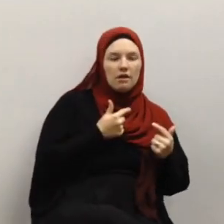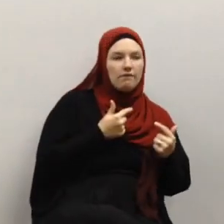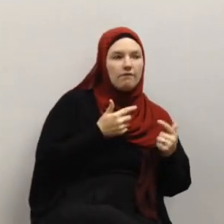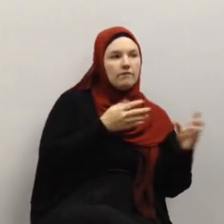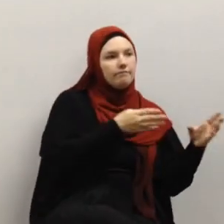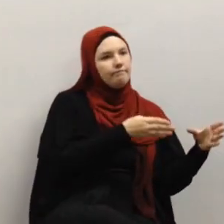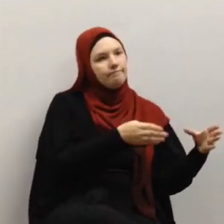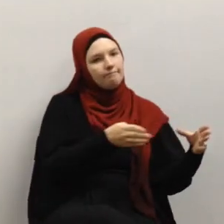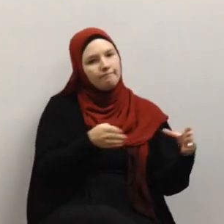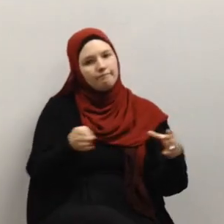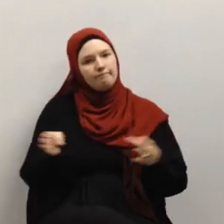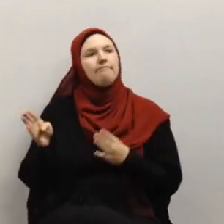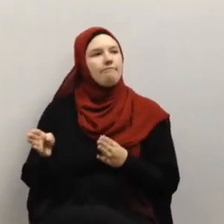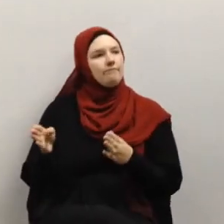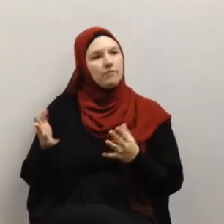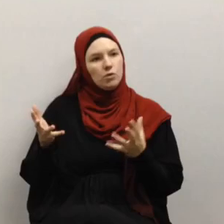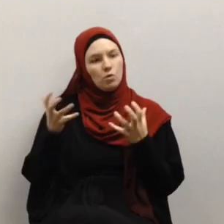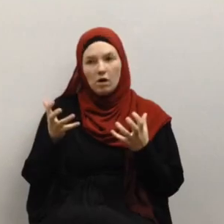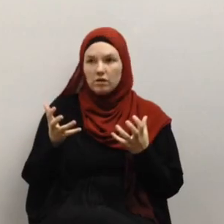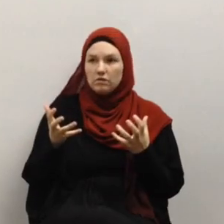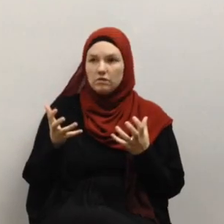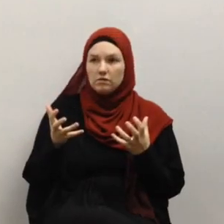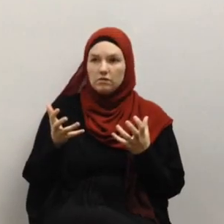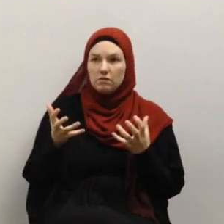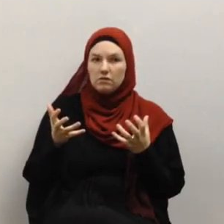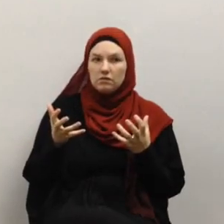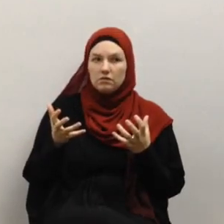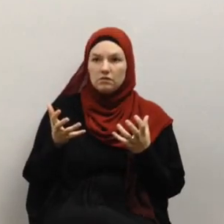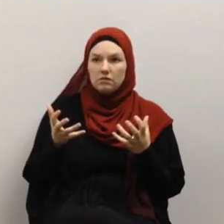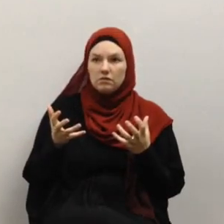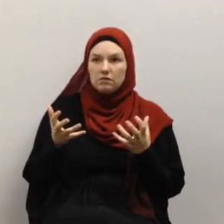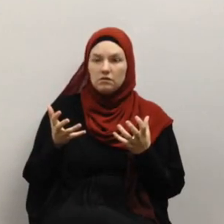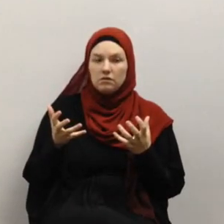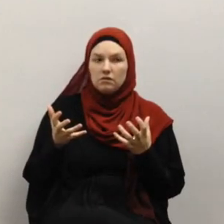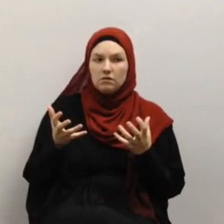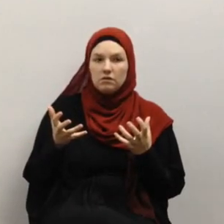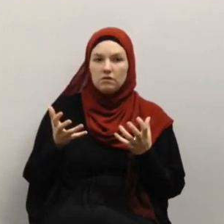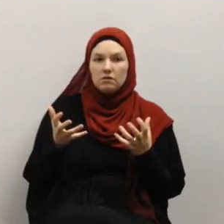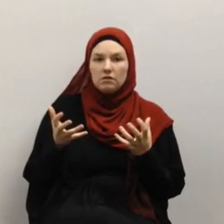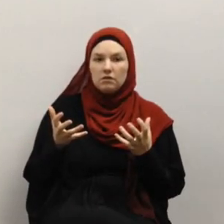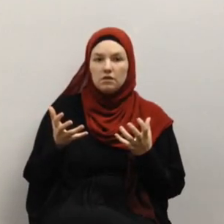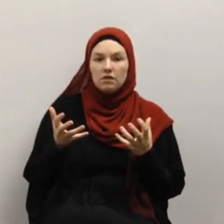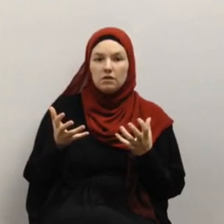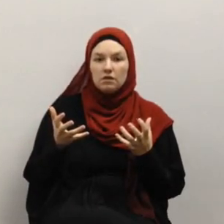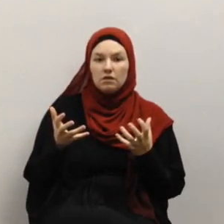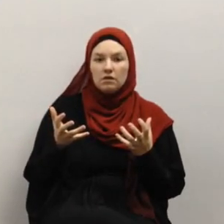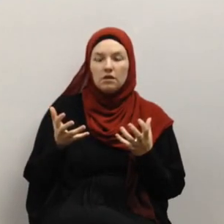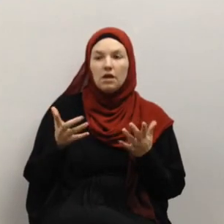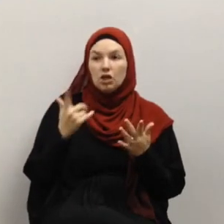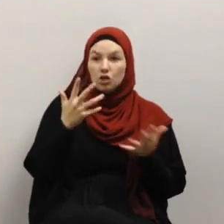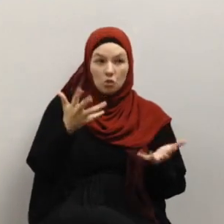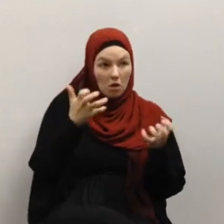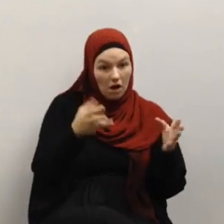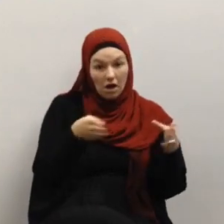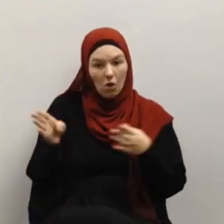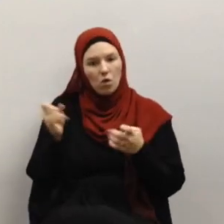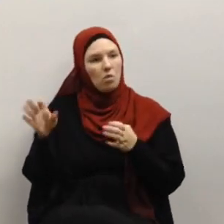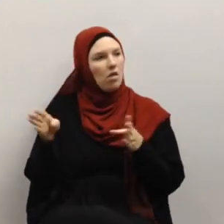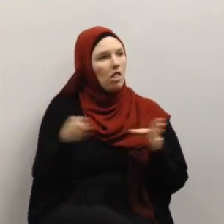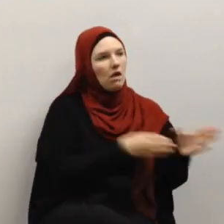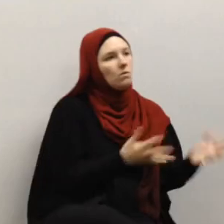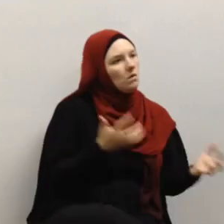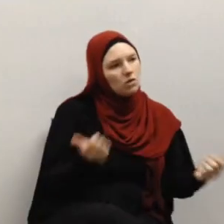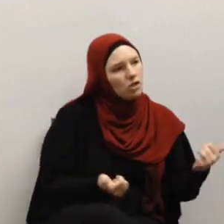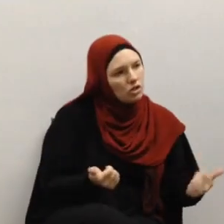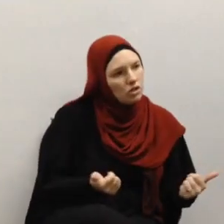jahiliyyah? Is this what we want? And in fact, this is what we're getting. Because if we unite as